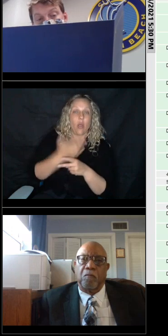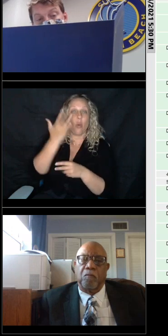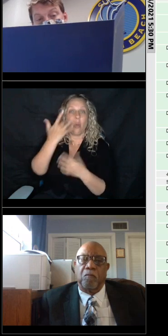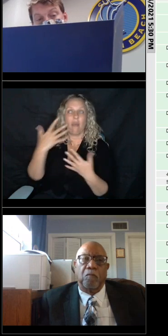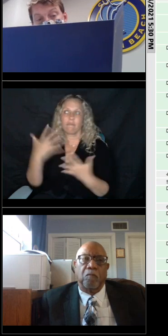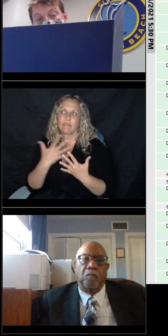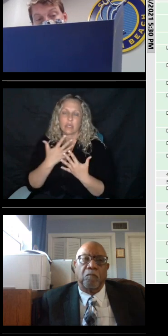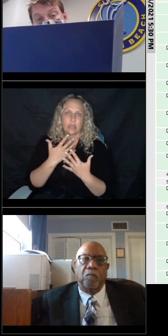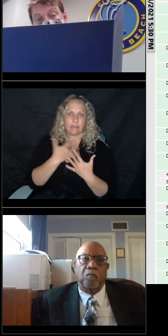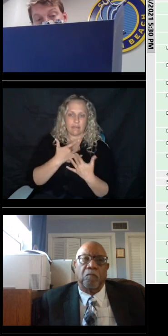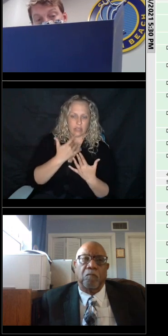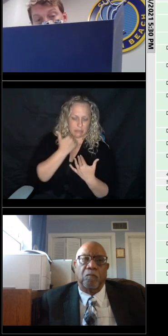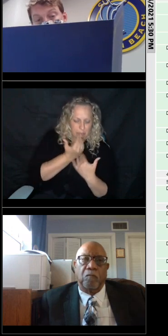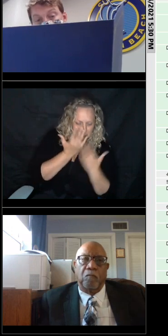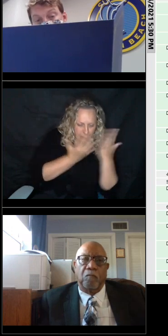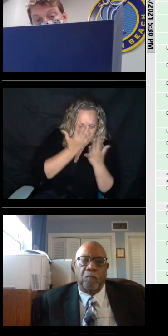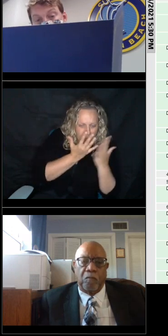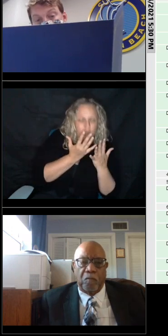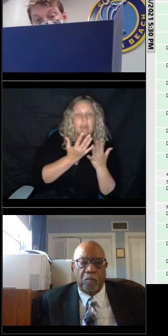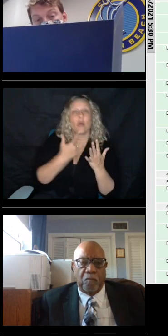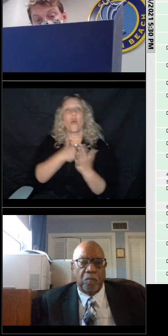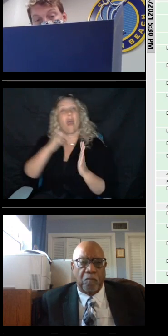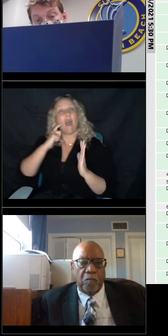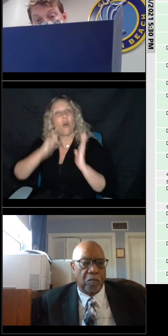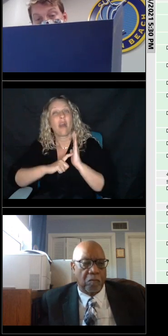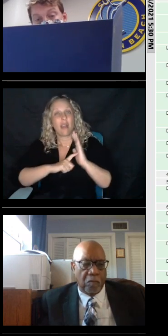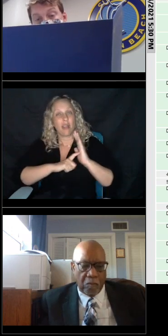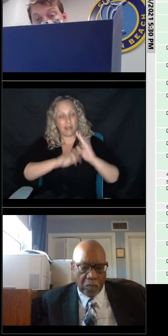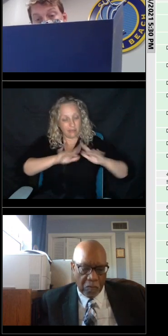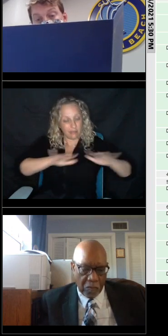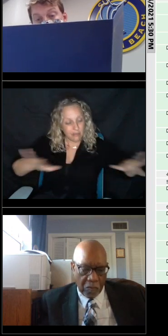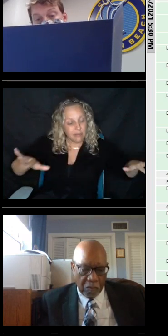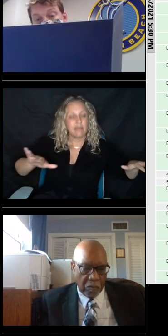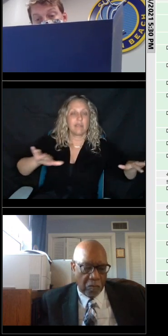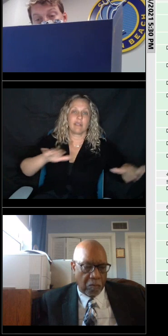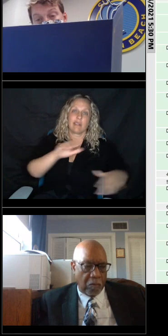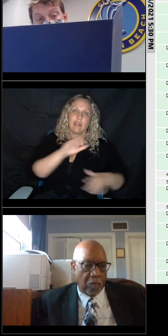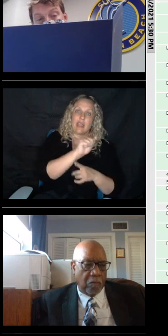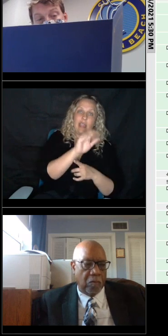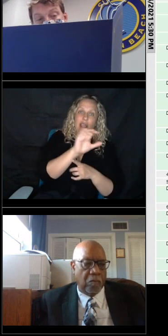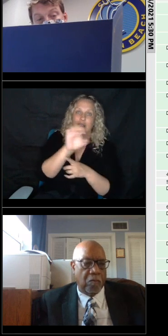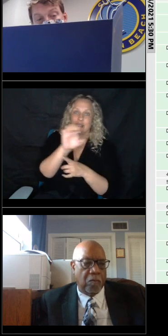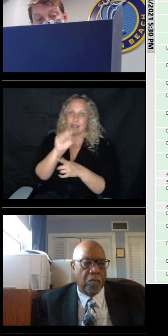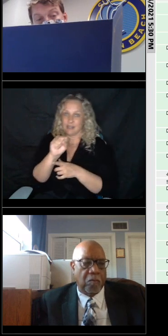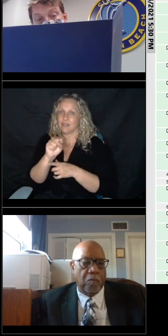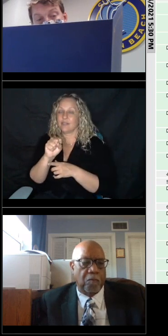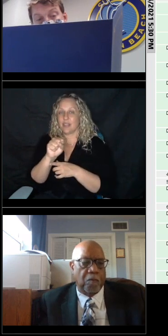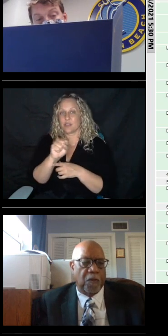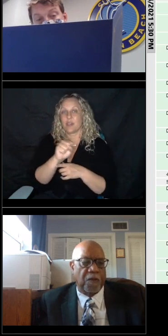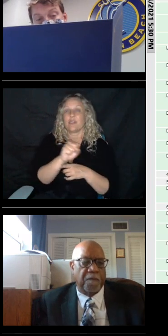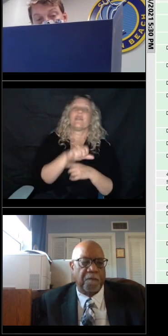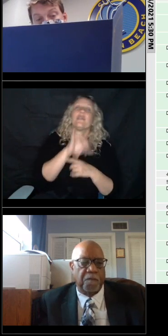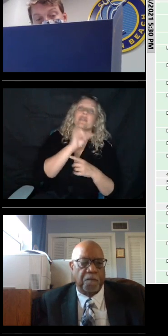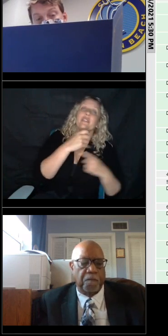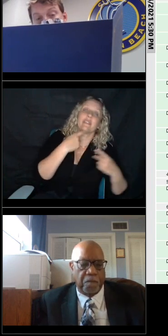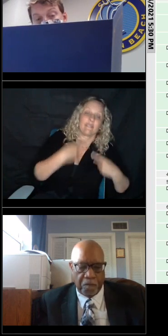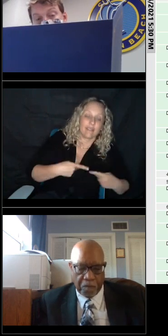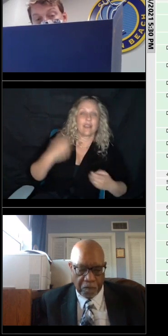And whereas research recognizes that adverse childhood experiences, ACEs, which include but are not limited to physical,